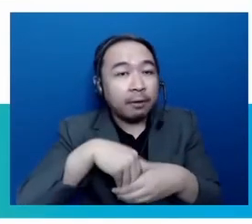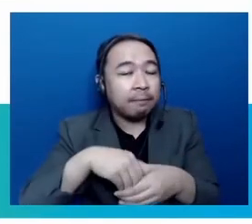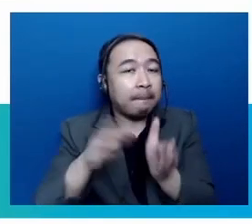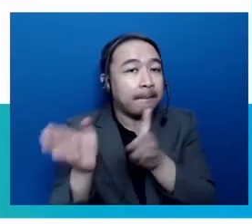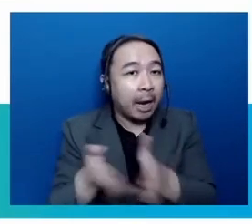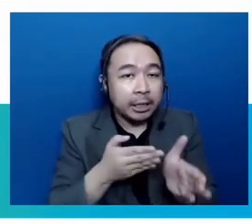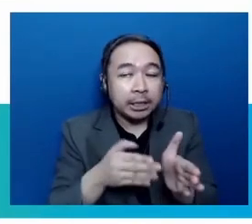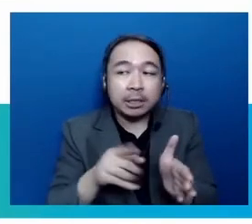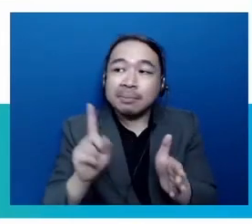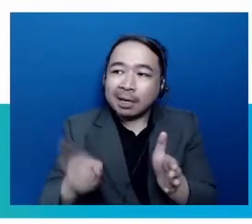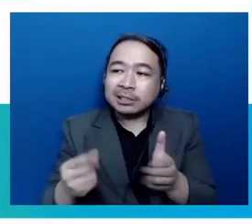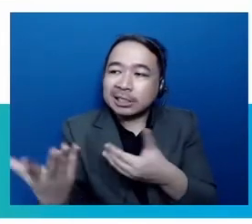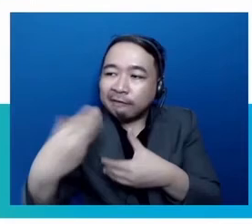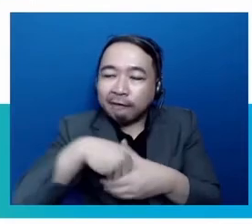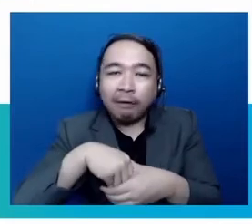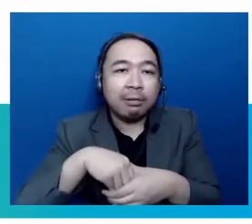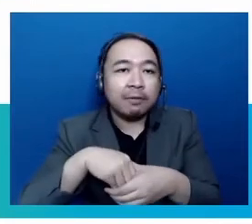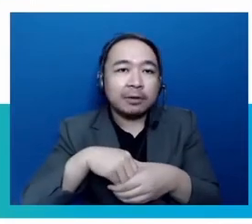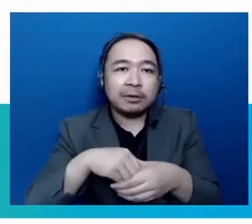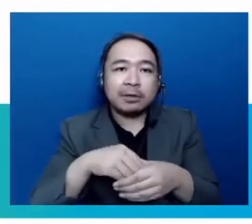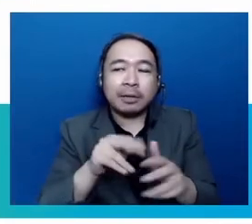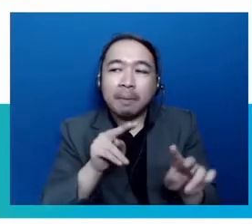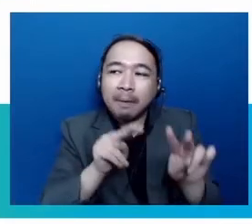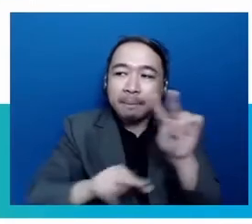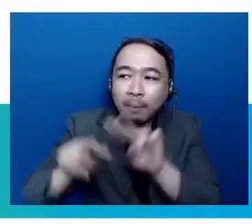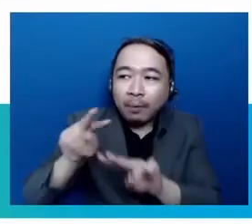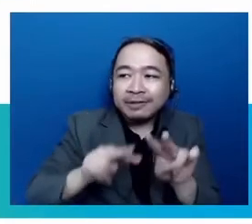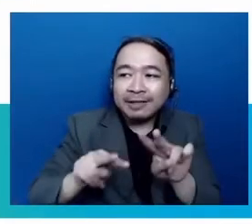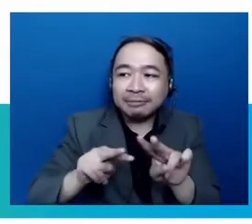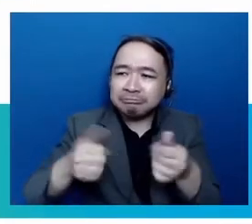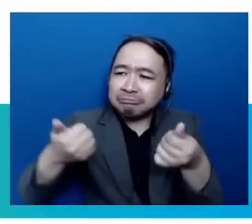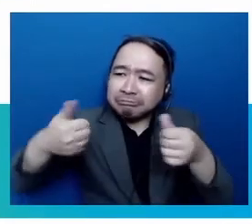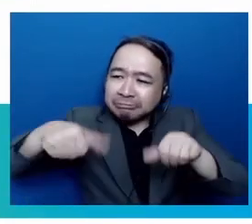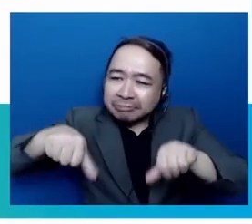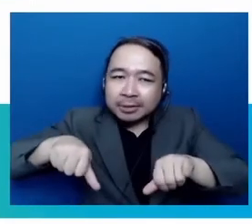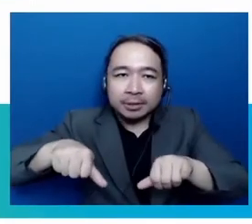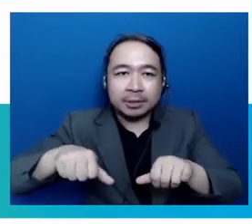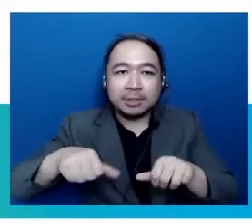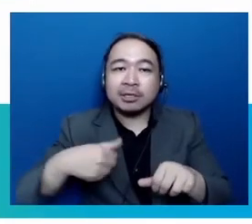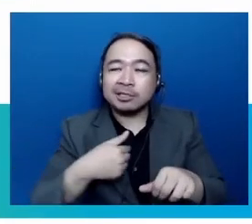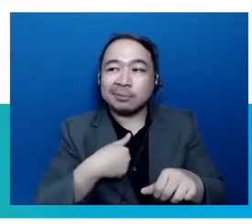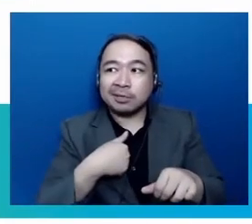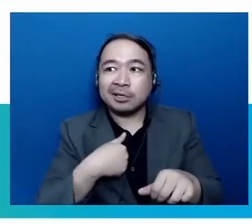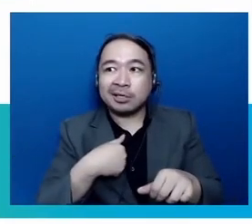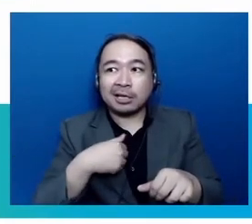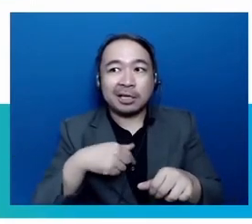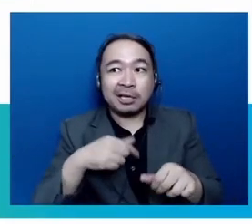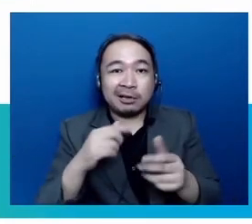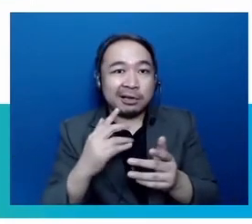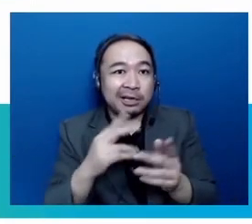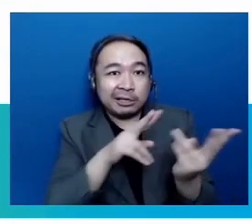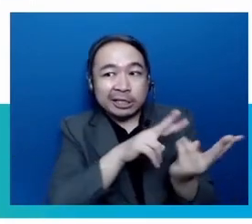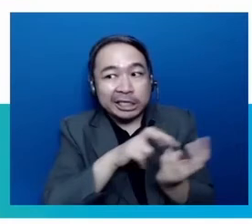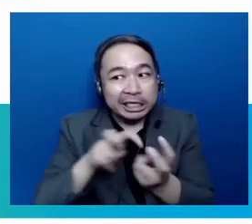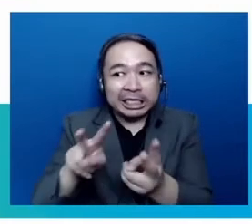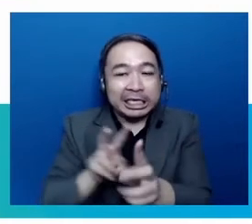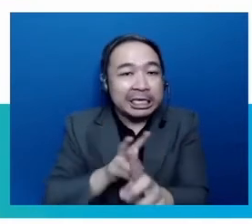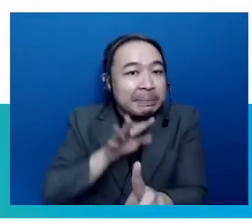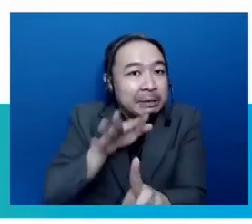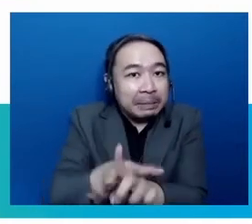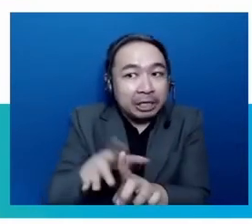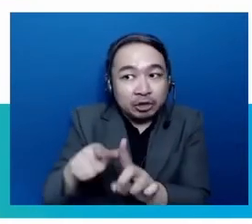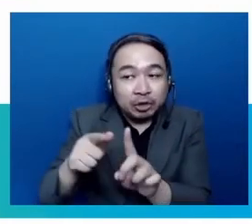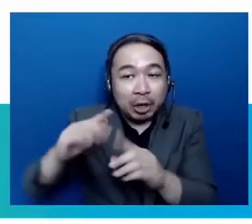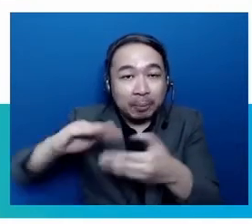and evaluation. So when it comes to implementation, I want to throw back the question to ADB and ask, how does it become